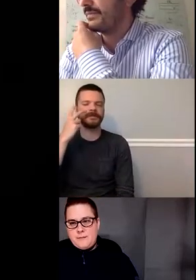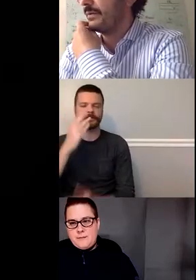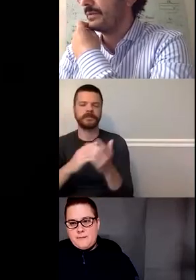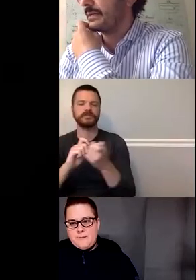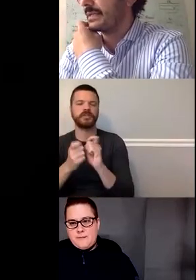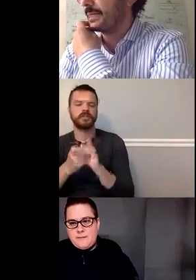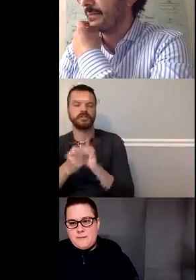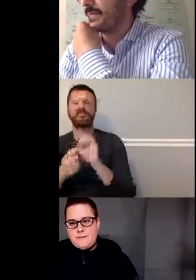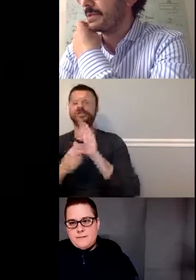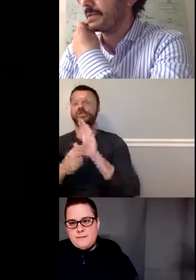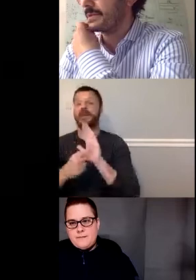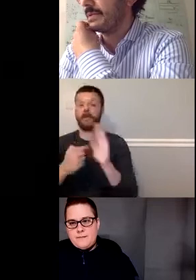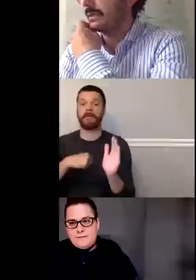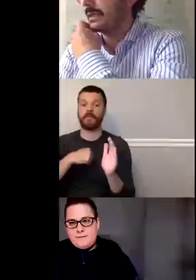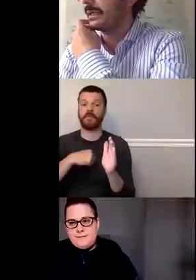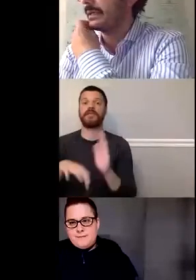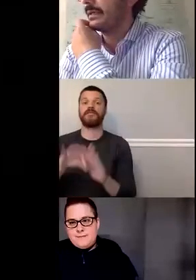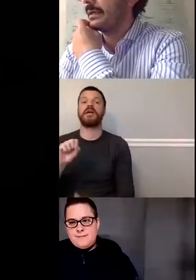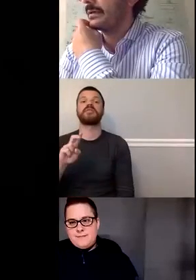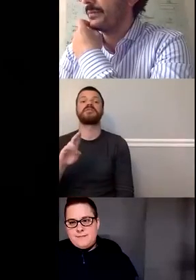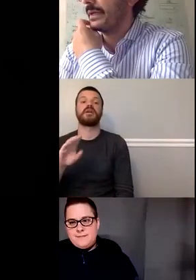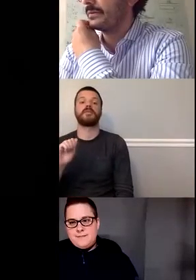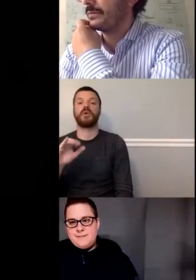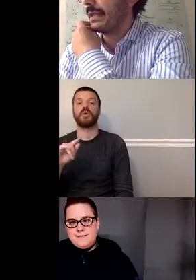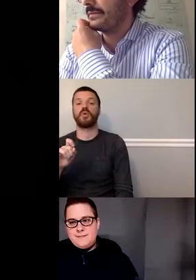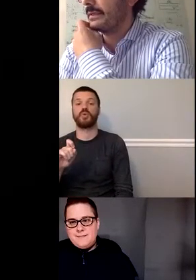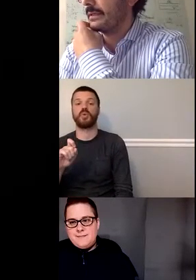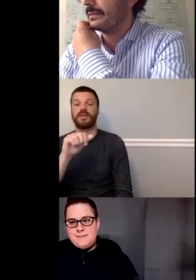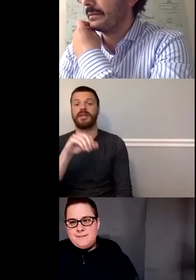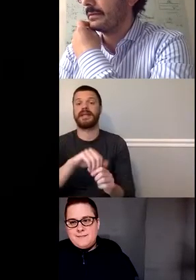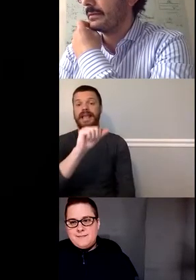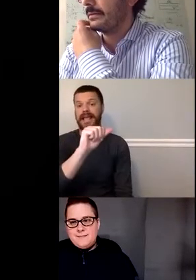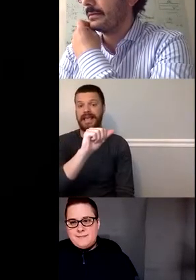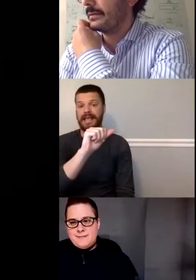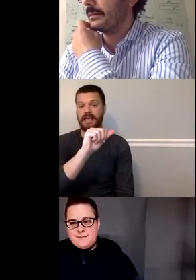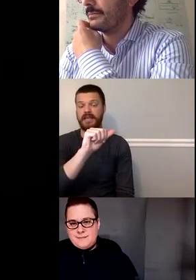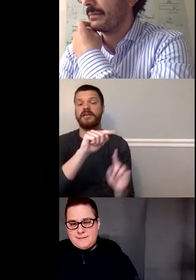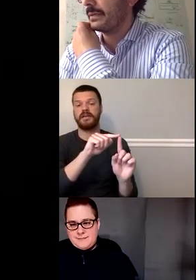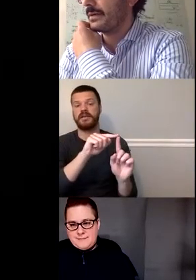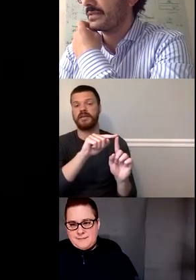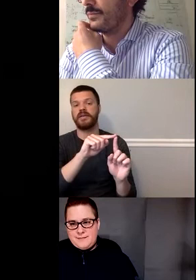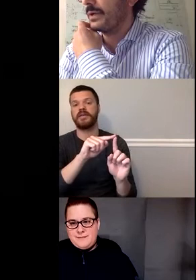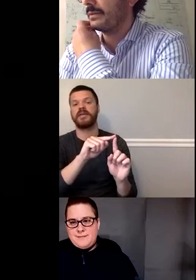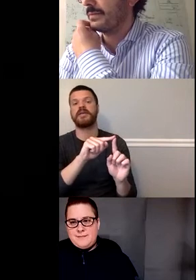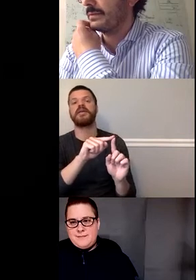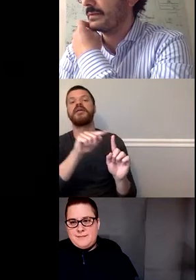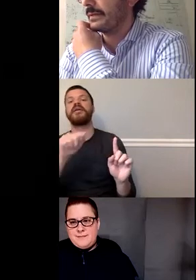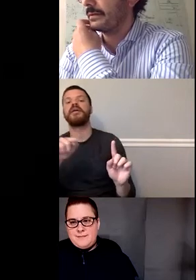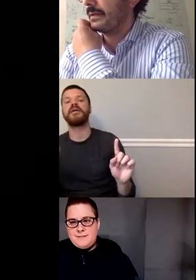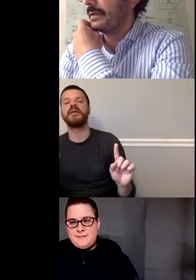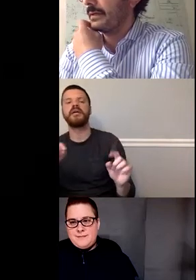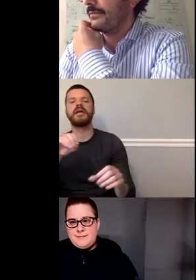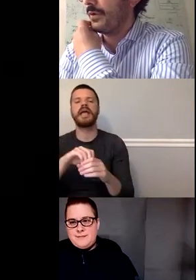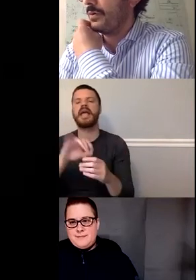example, we found that subacute patients here in A, compared to healthy and back pain, are somewhere in the middle.